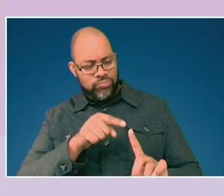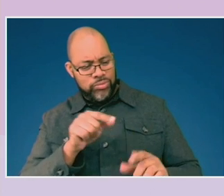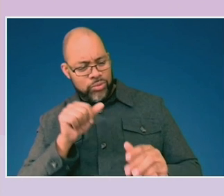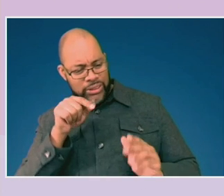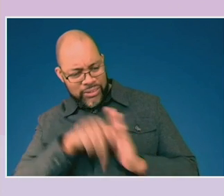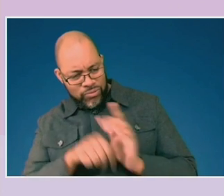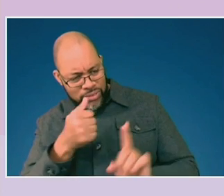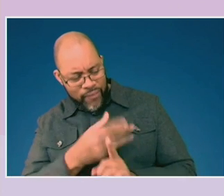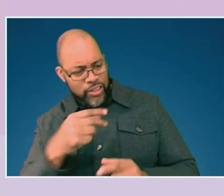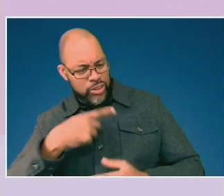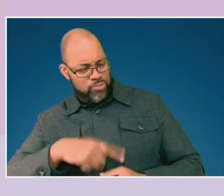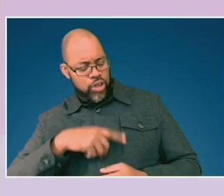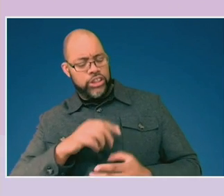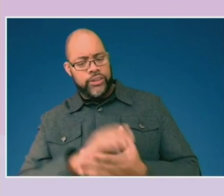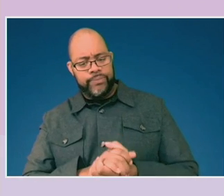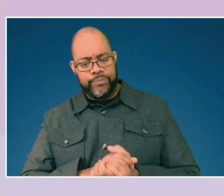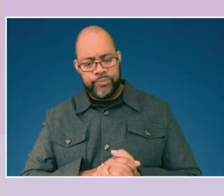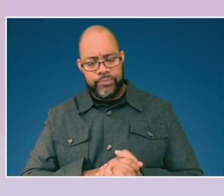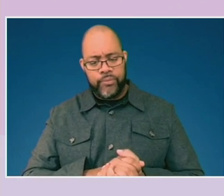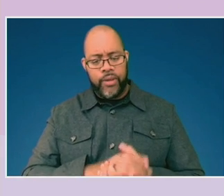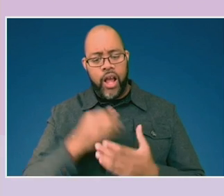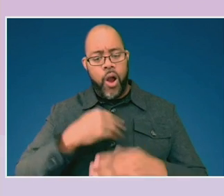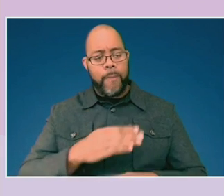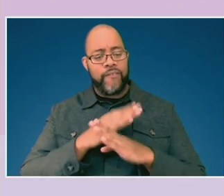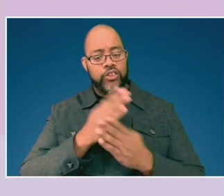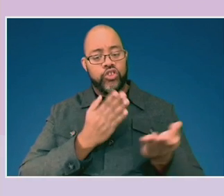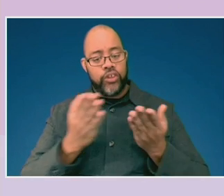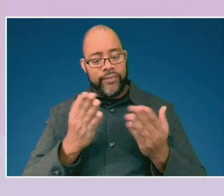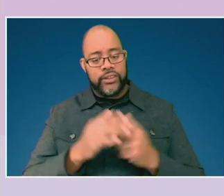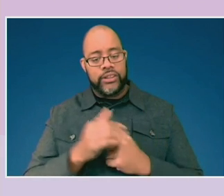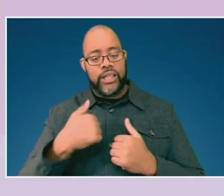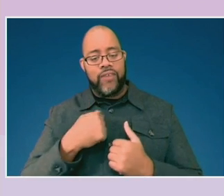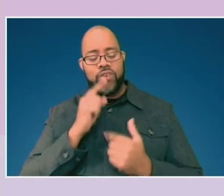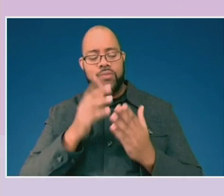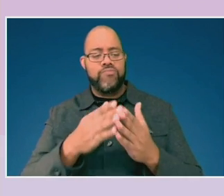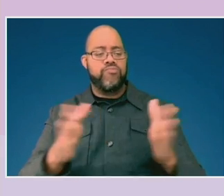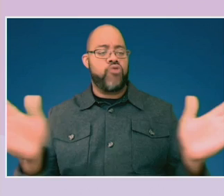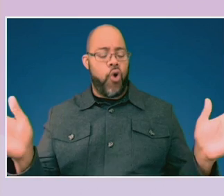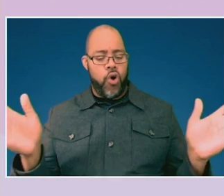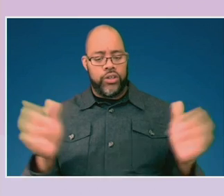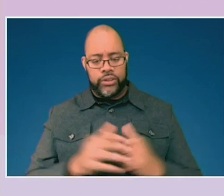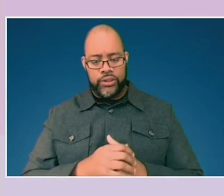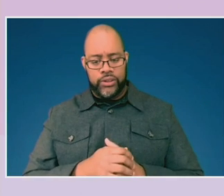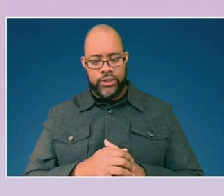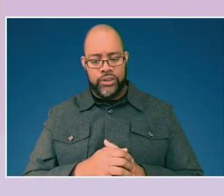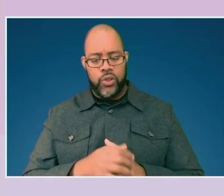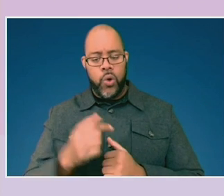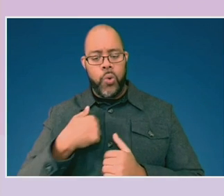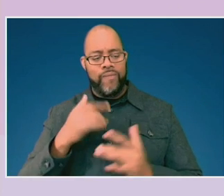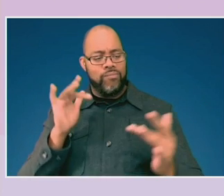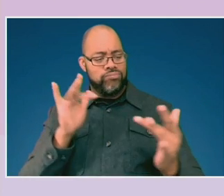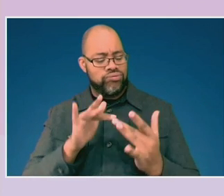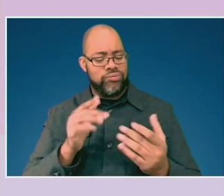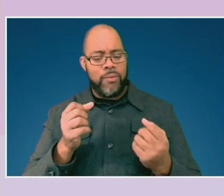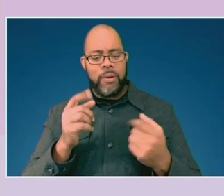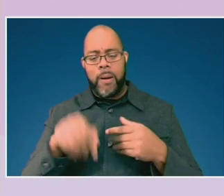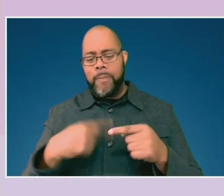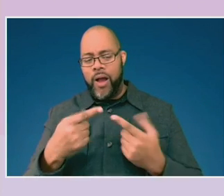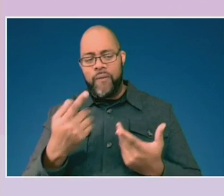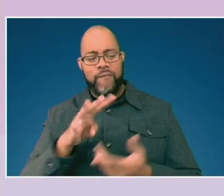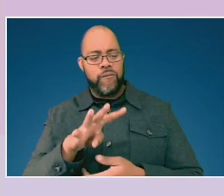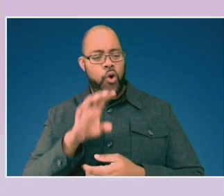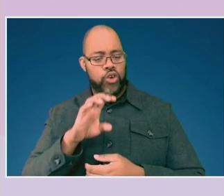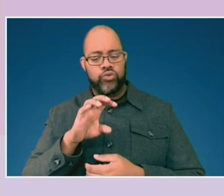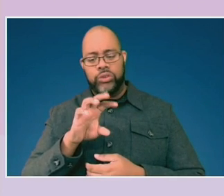depression. And our prevention services have a fairly broad reach. So we've reached about